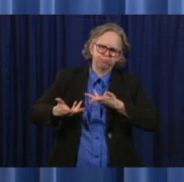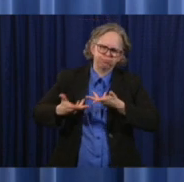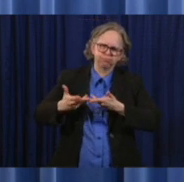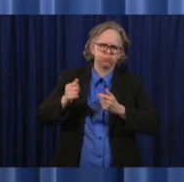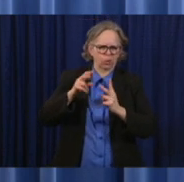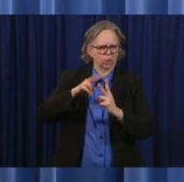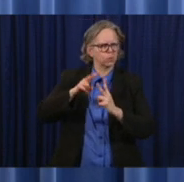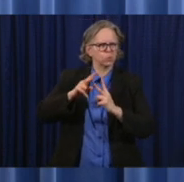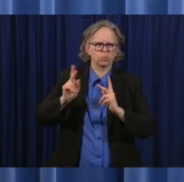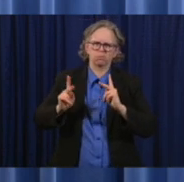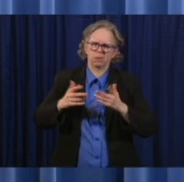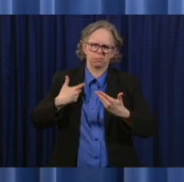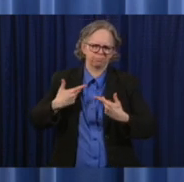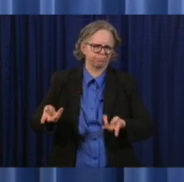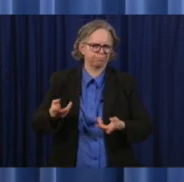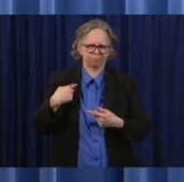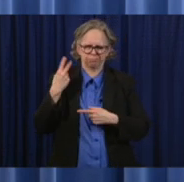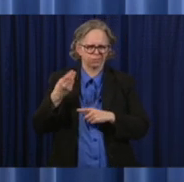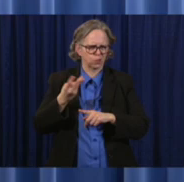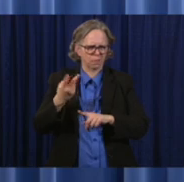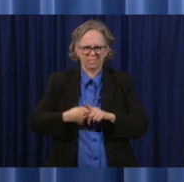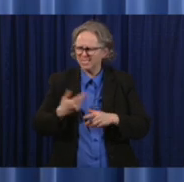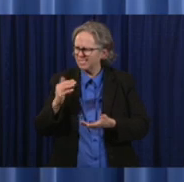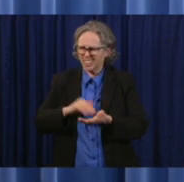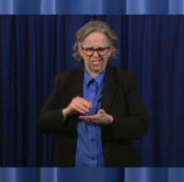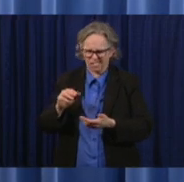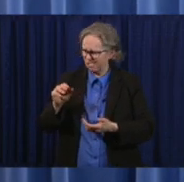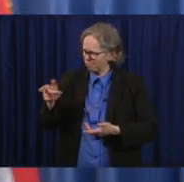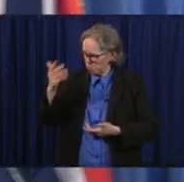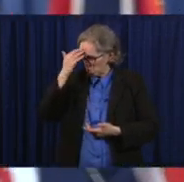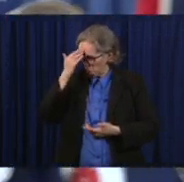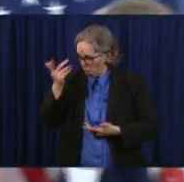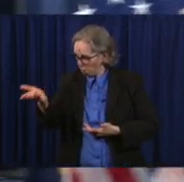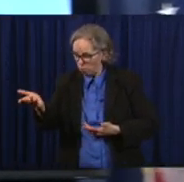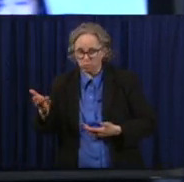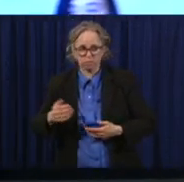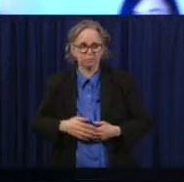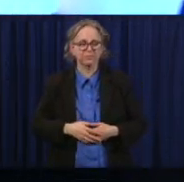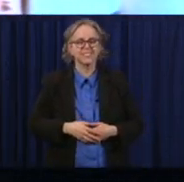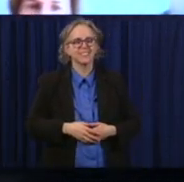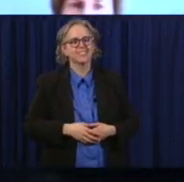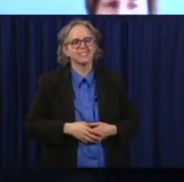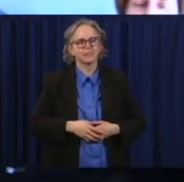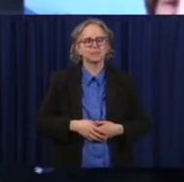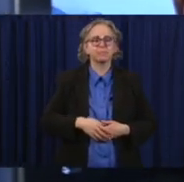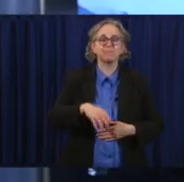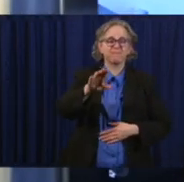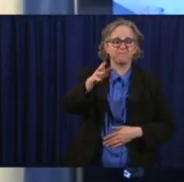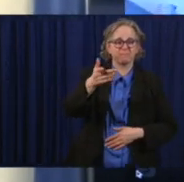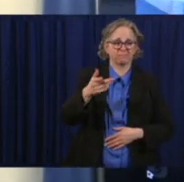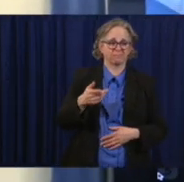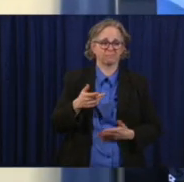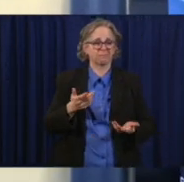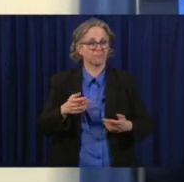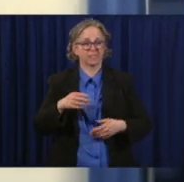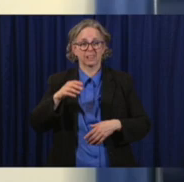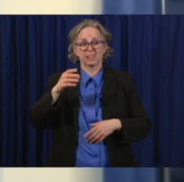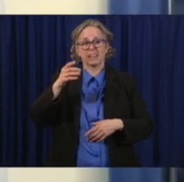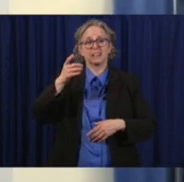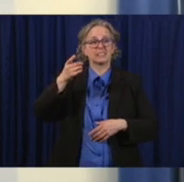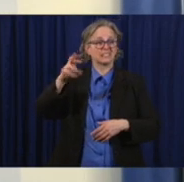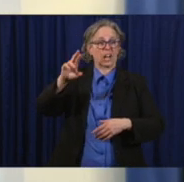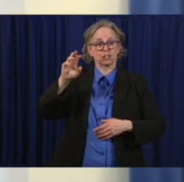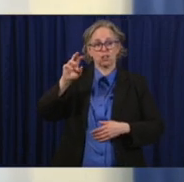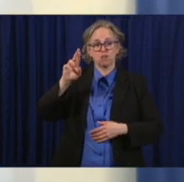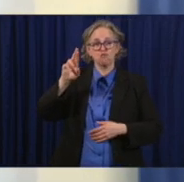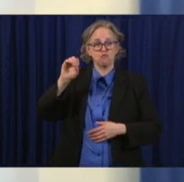in the last 2 months. Dr. Acton, I don't know if you have anything on that. Yeah, both Dr. Mashika Roberts and